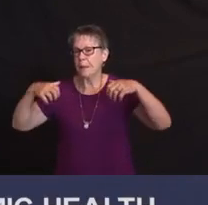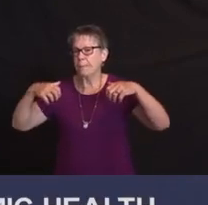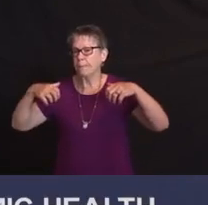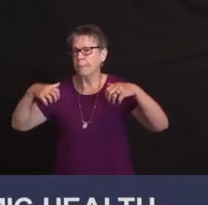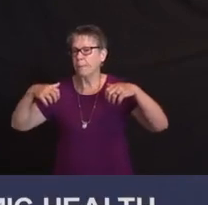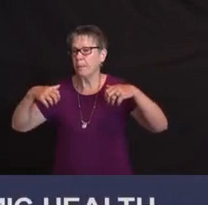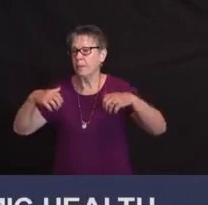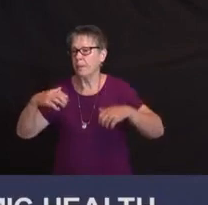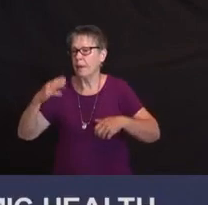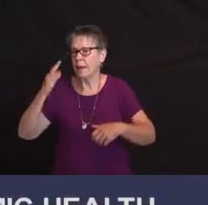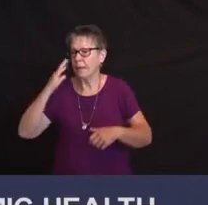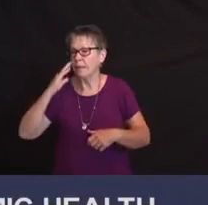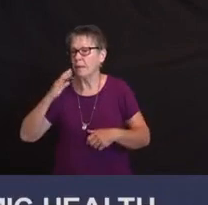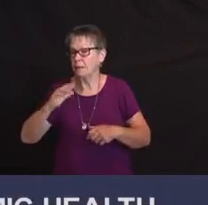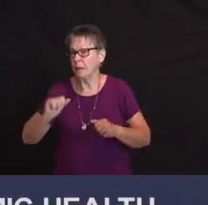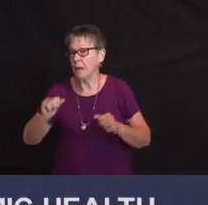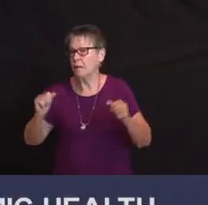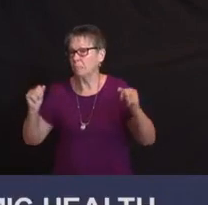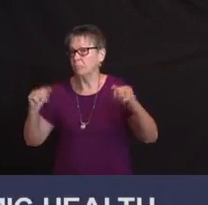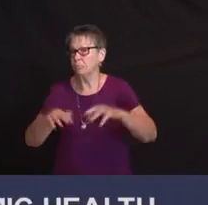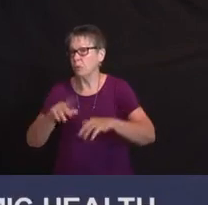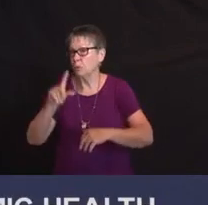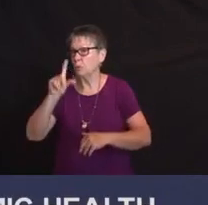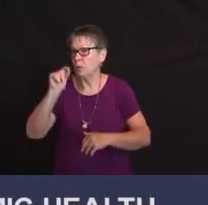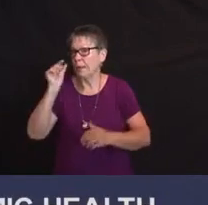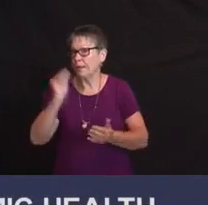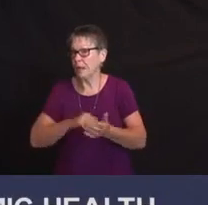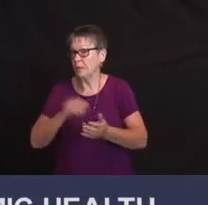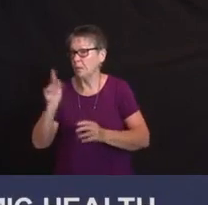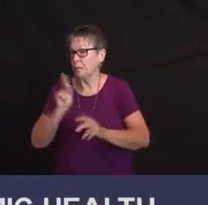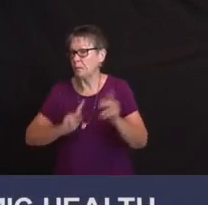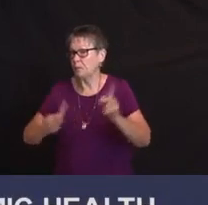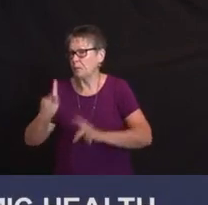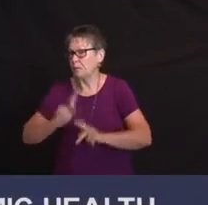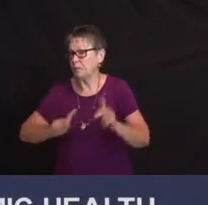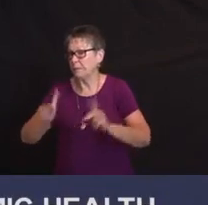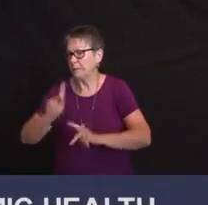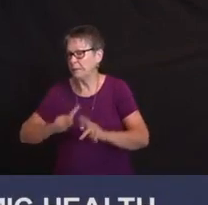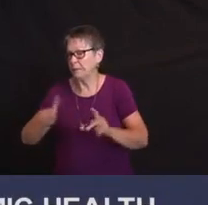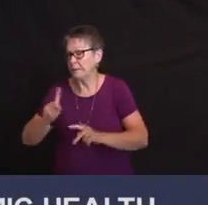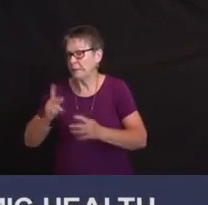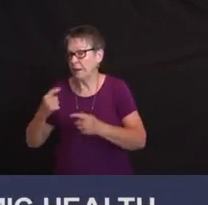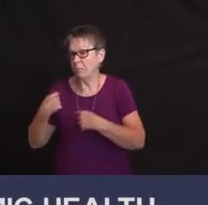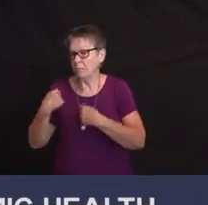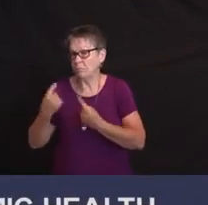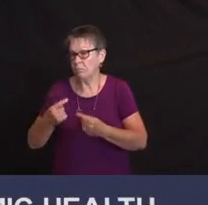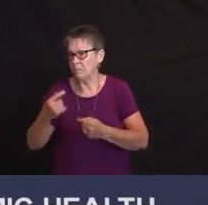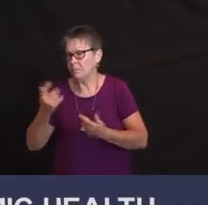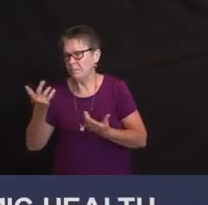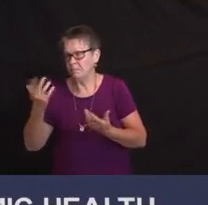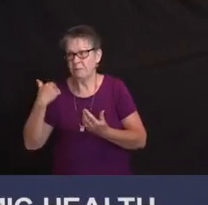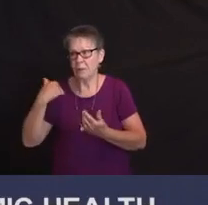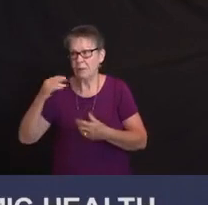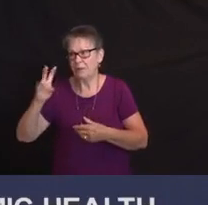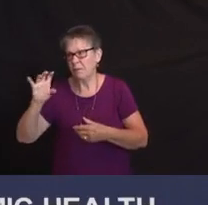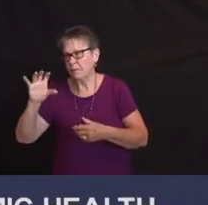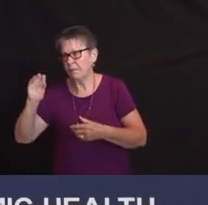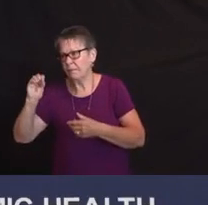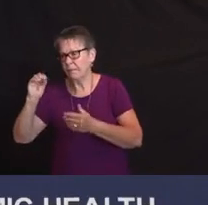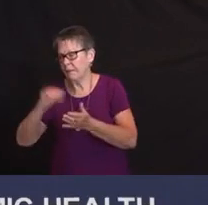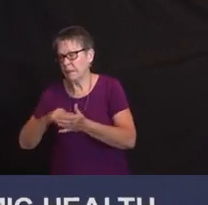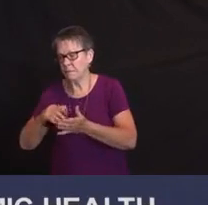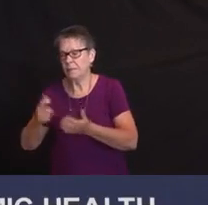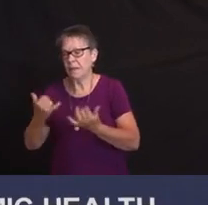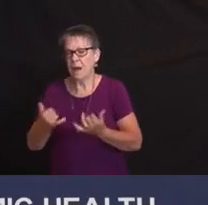crowds, or yet again, if you get to the Devils season a couple of months later, this is some stuff that we're going to continue to review. Is that fair to